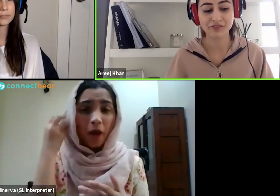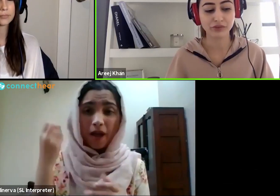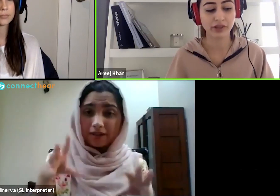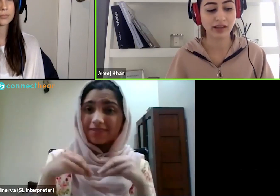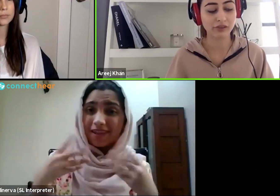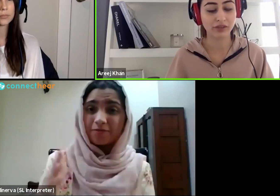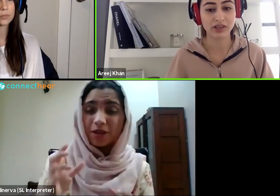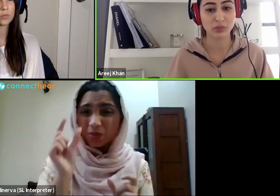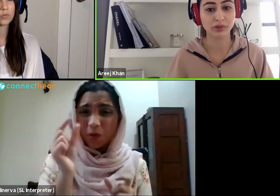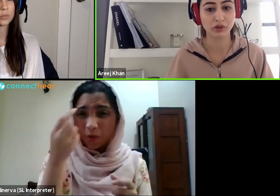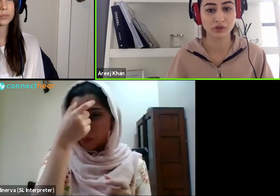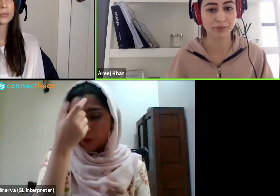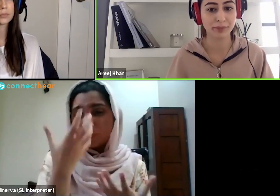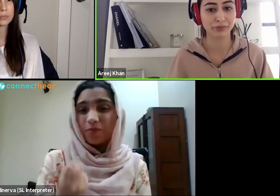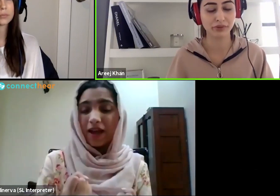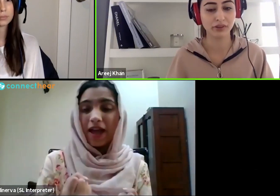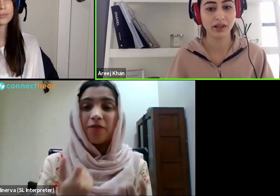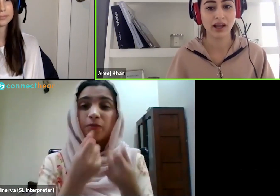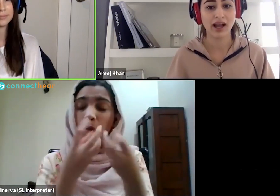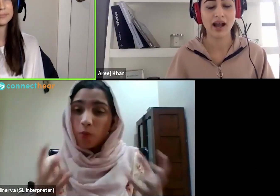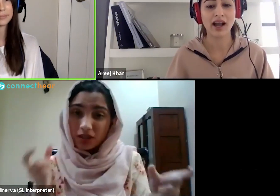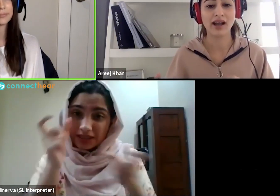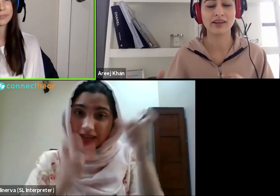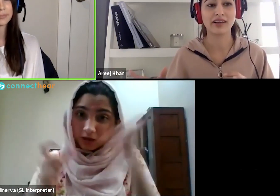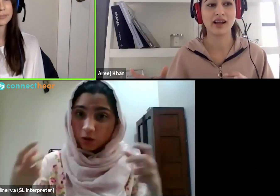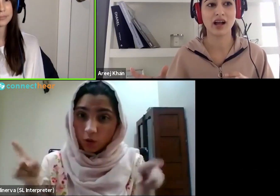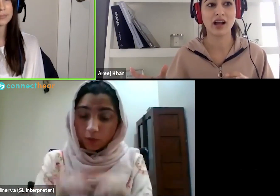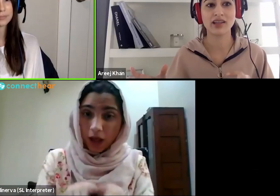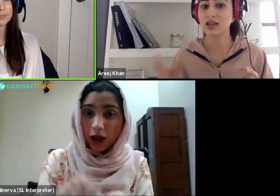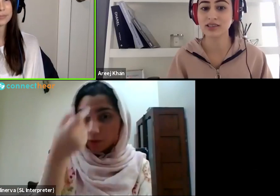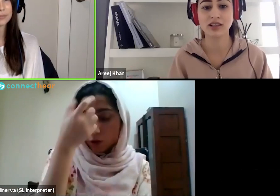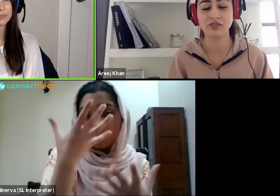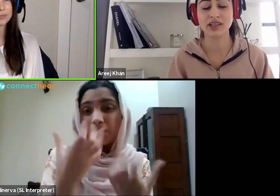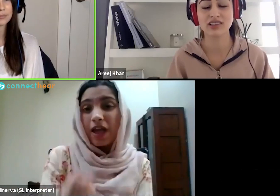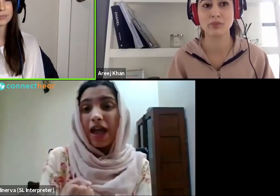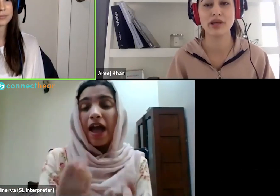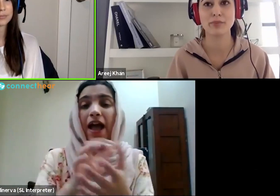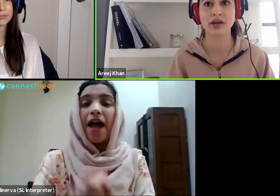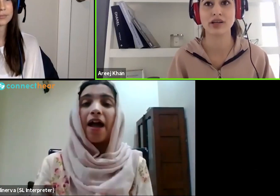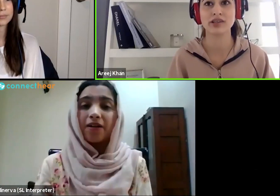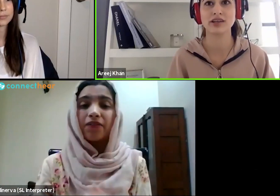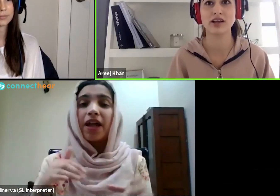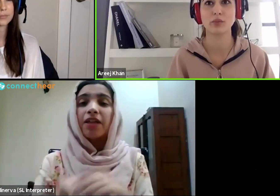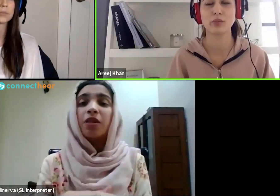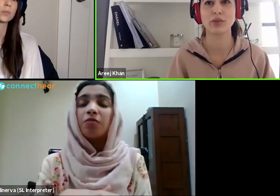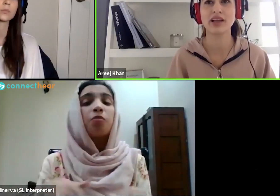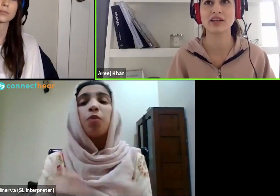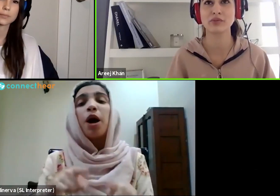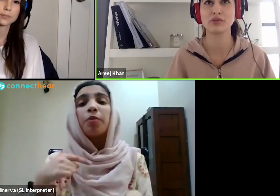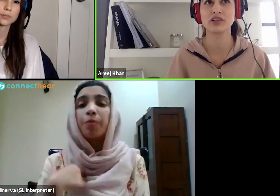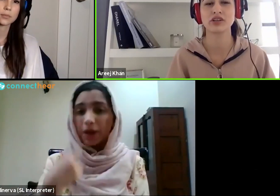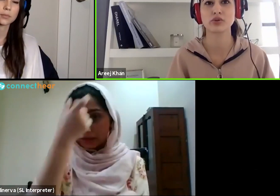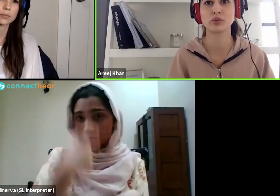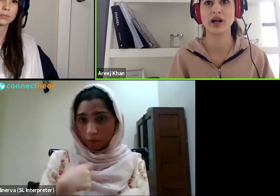I feel like that relates to a lot of people. And it certainly relates to me because we had a